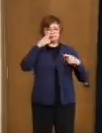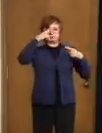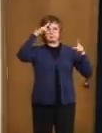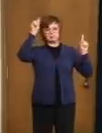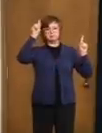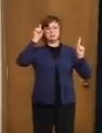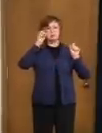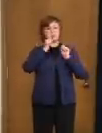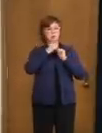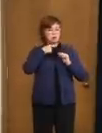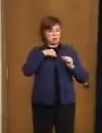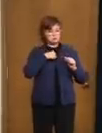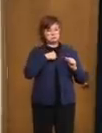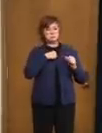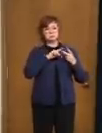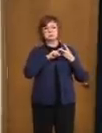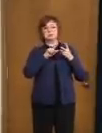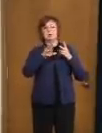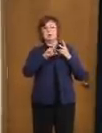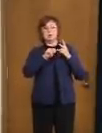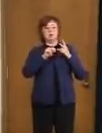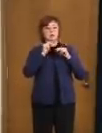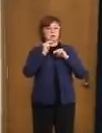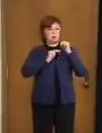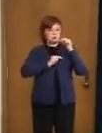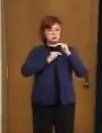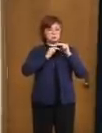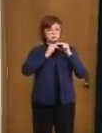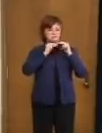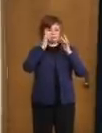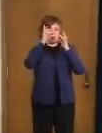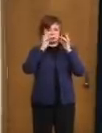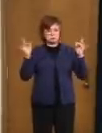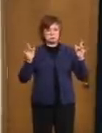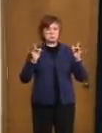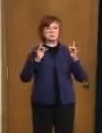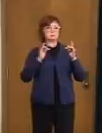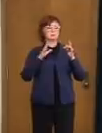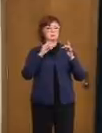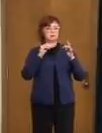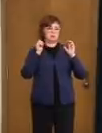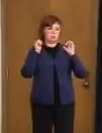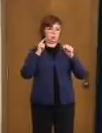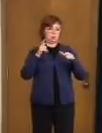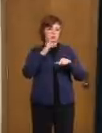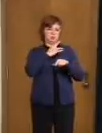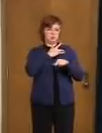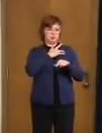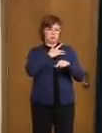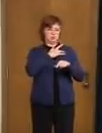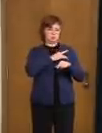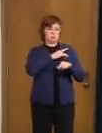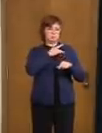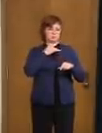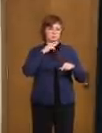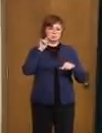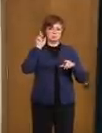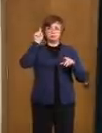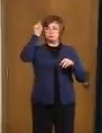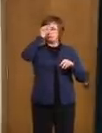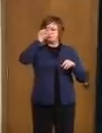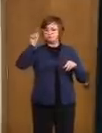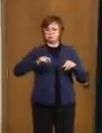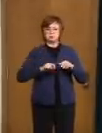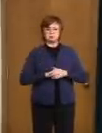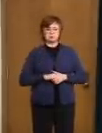ability between our facilities, and in particular between those facilities that are receiving the vaccine and then ultimately the facilities where the vaccine is landing.